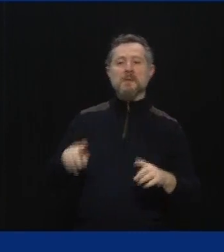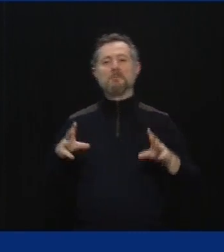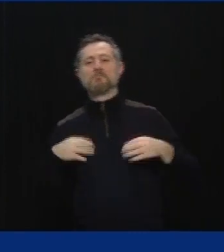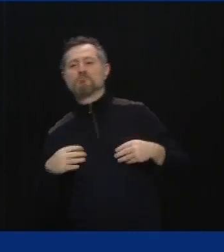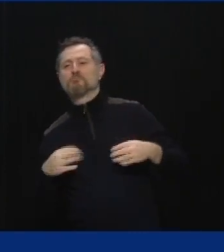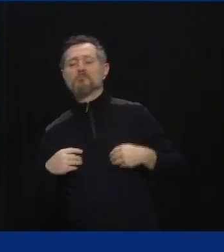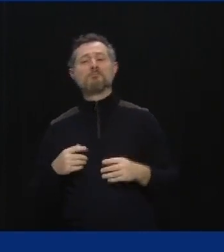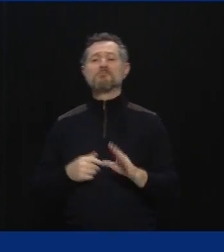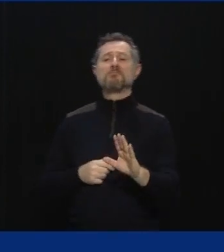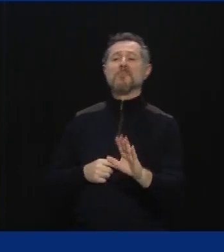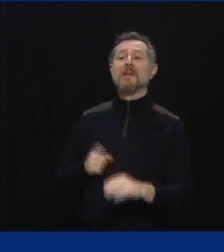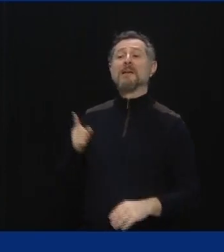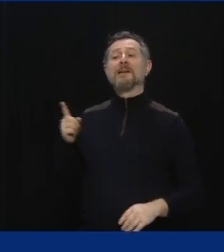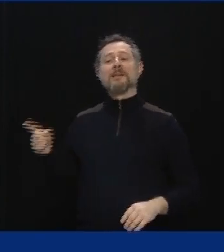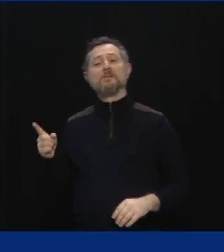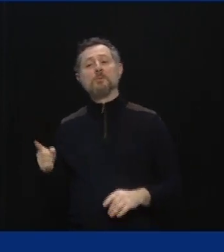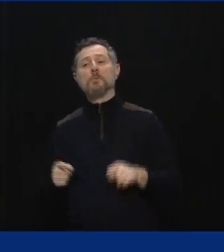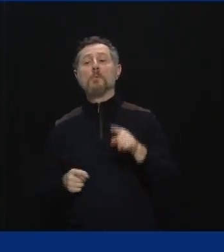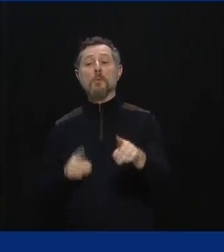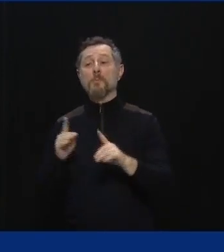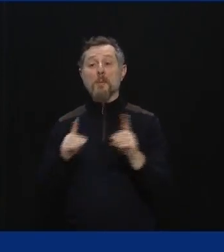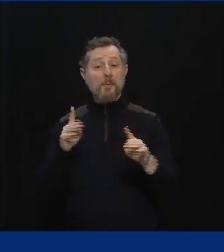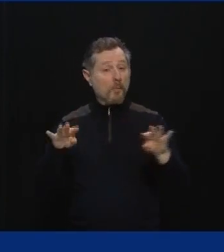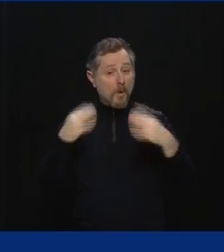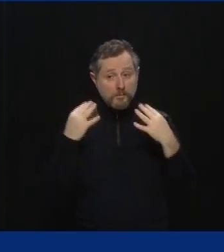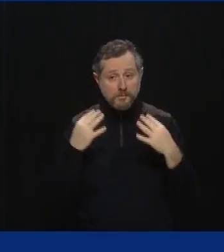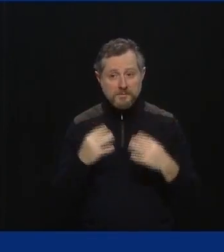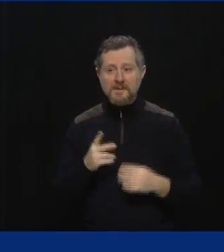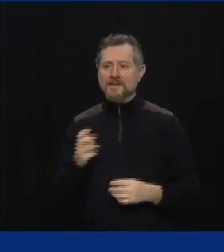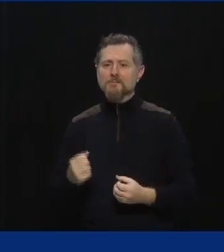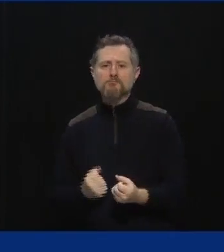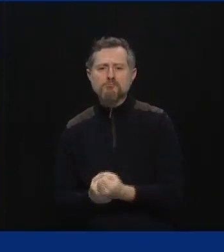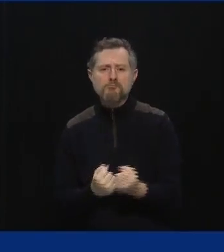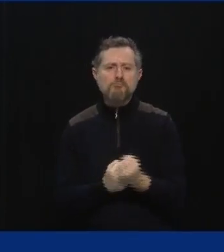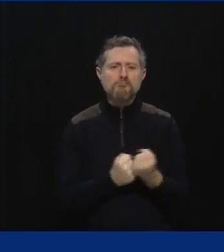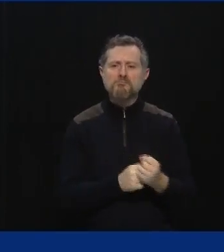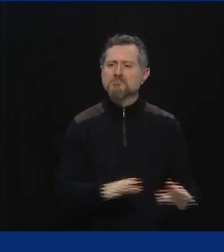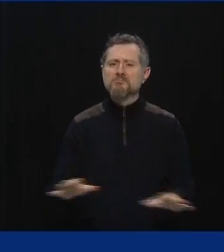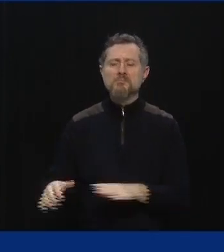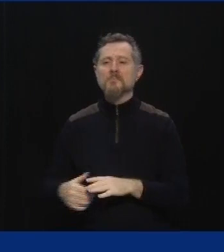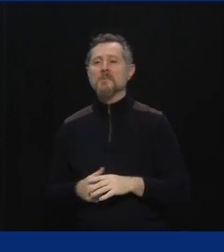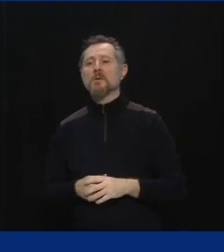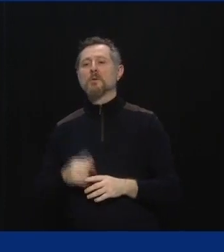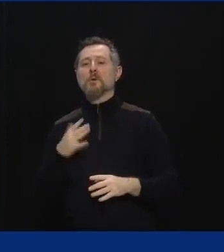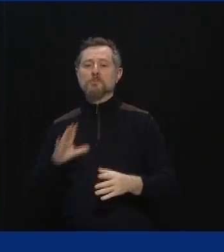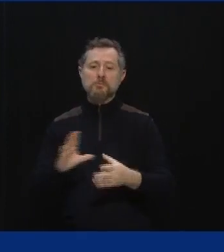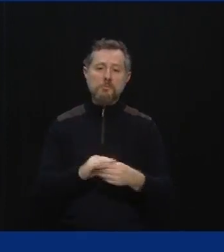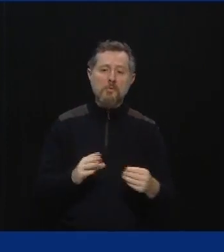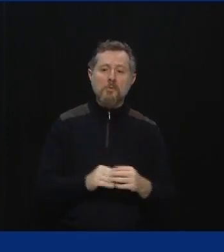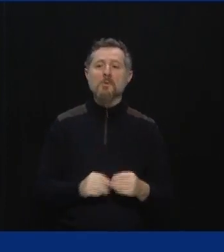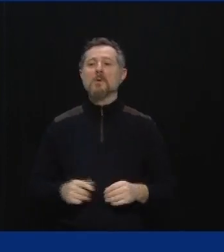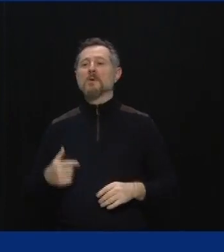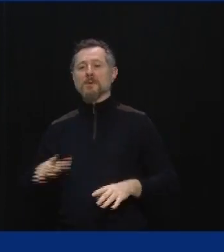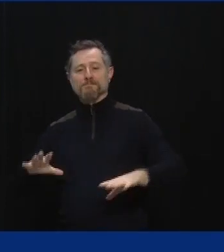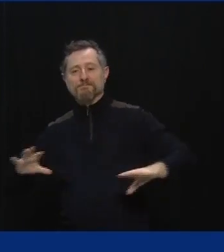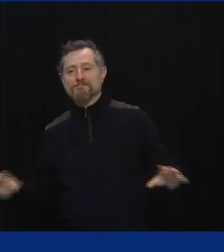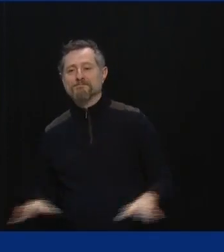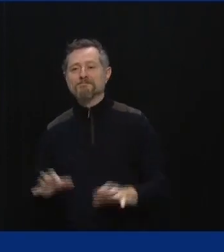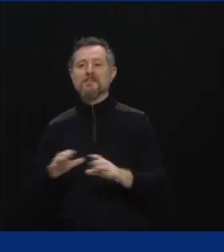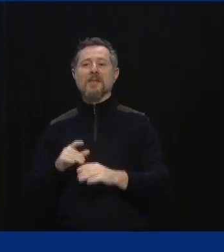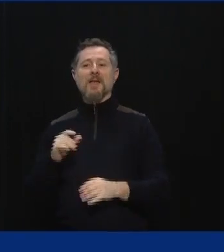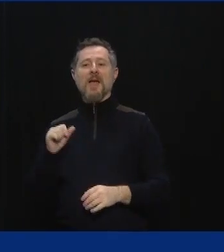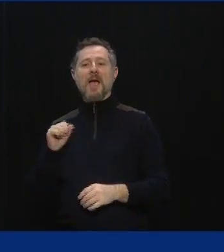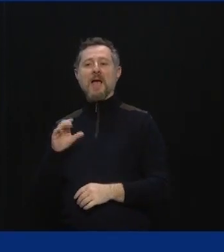He talks about it behind closed doors. And it's about not just talking about it, it's about deeds. And I want to thank